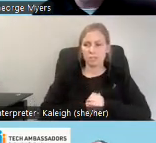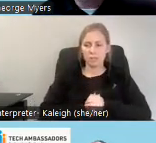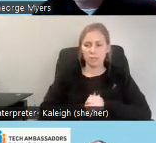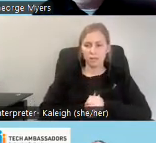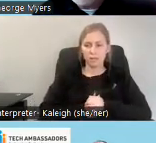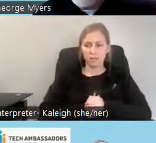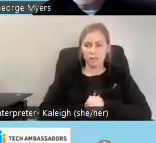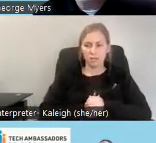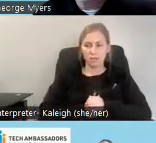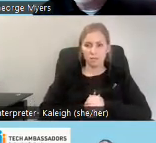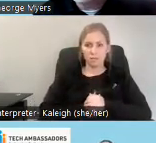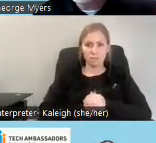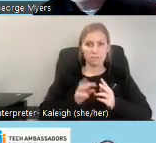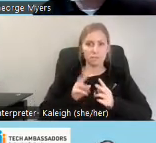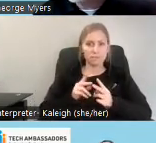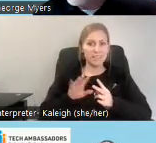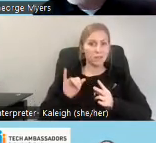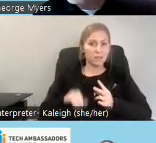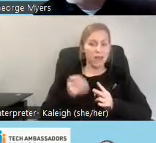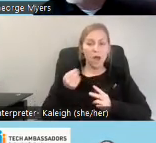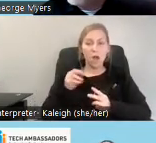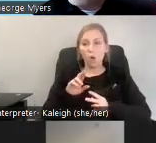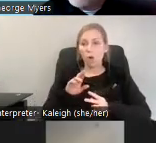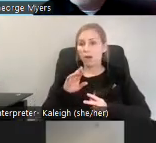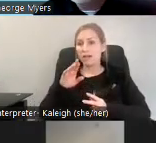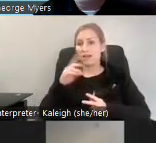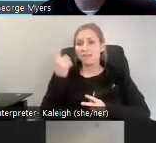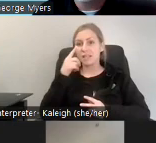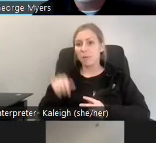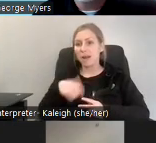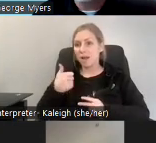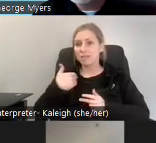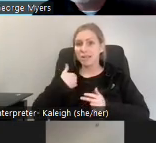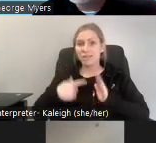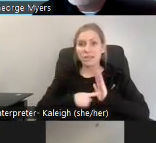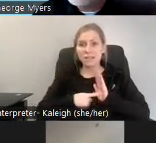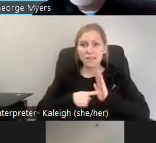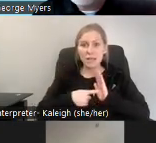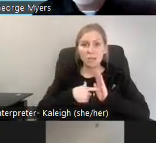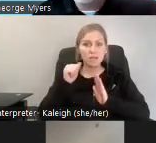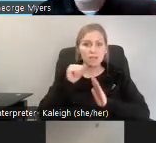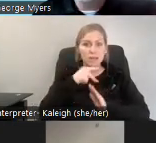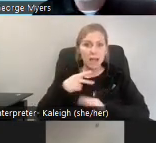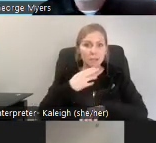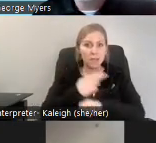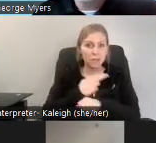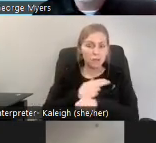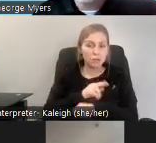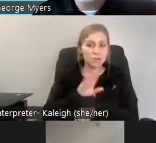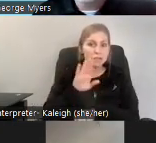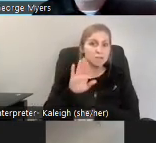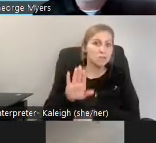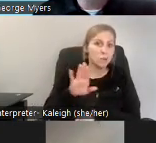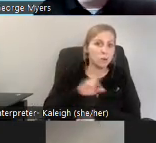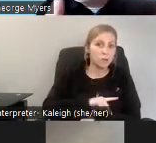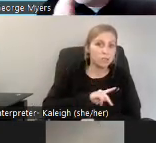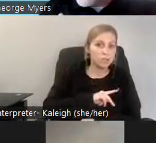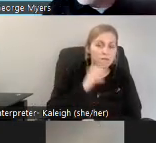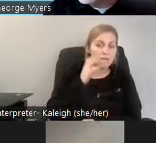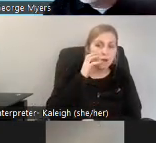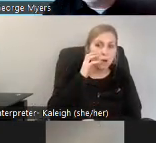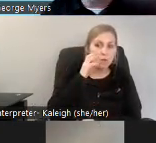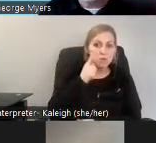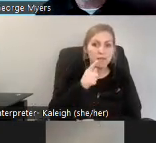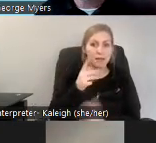Either that, or if somebody has an example of maybe an app you use on your phone, you know, that would fall